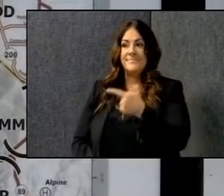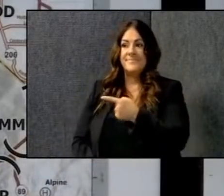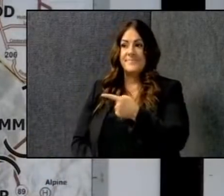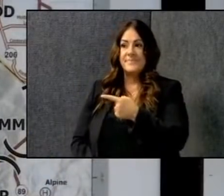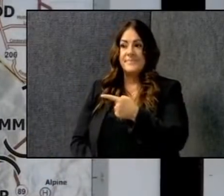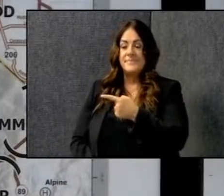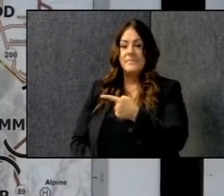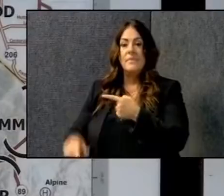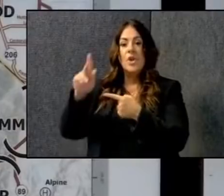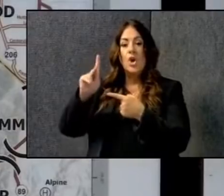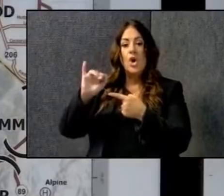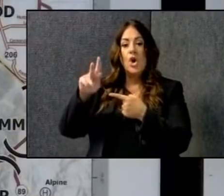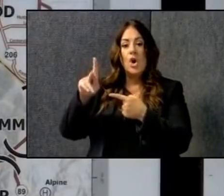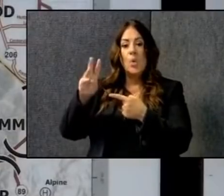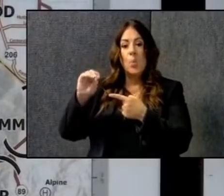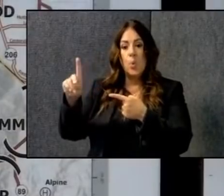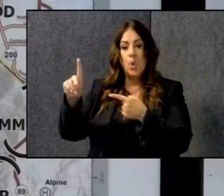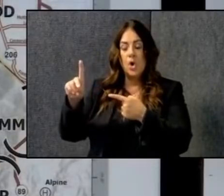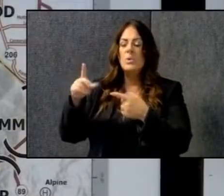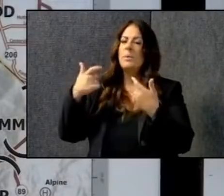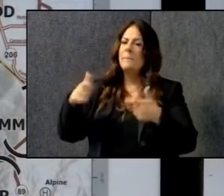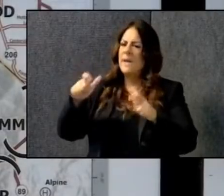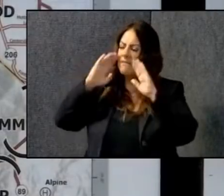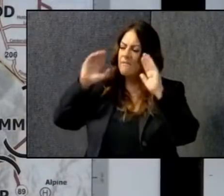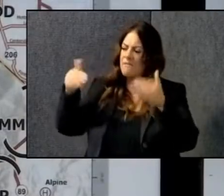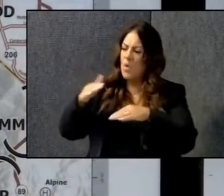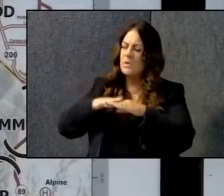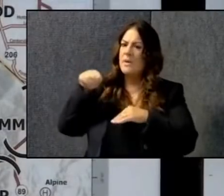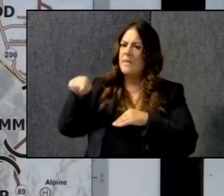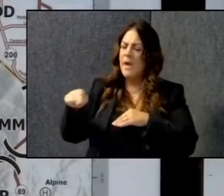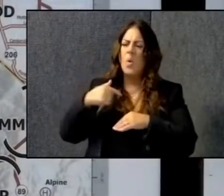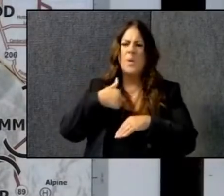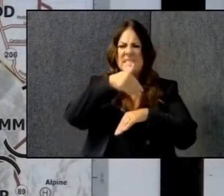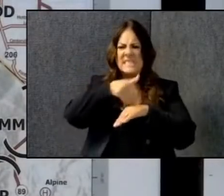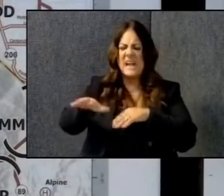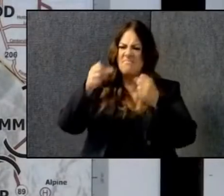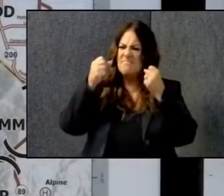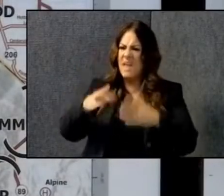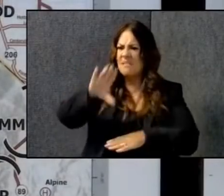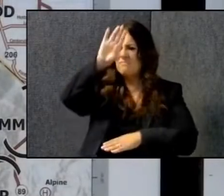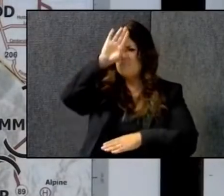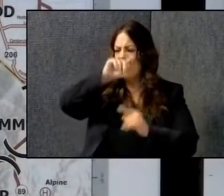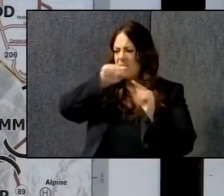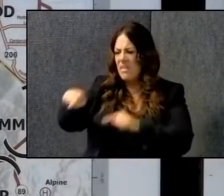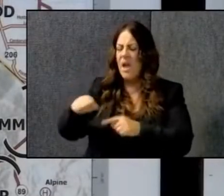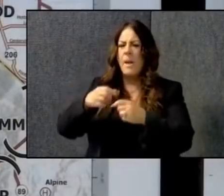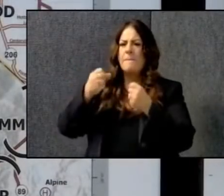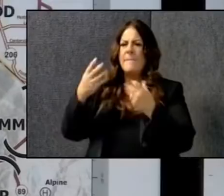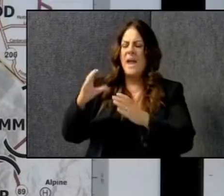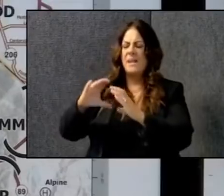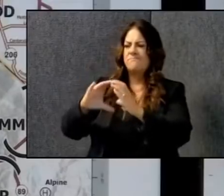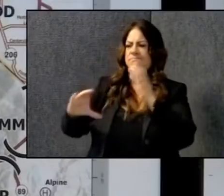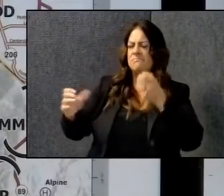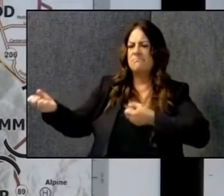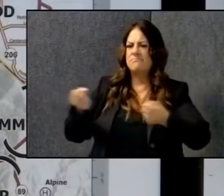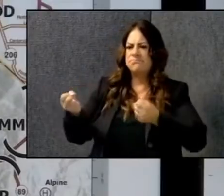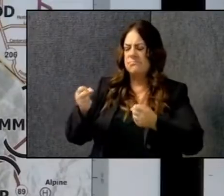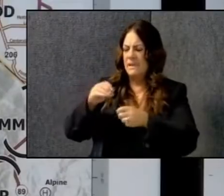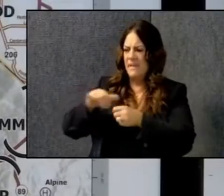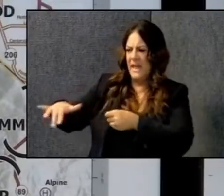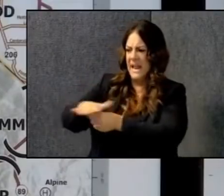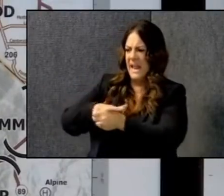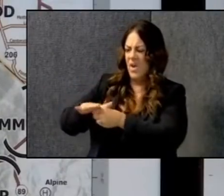area. Big focus, as I mentioned yesterday, we've got a lot of crews, a lot of engines down here, really trying to get this piece of fire